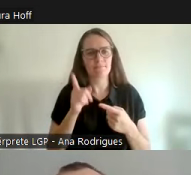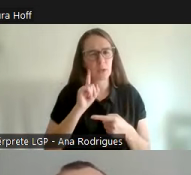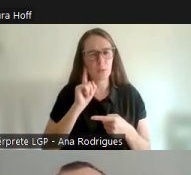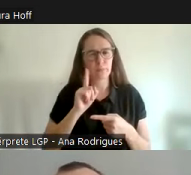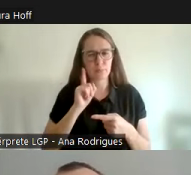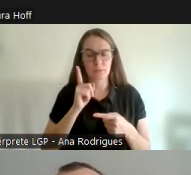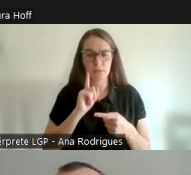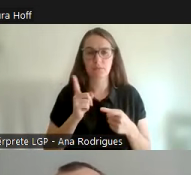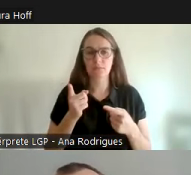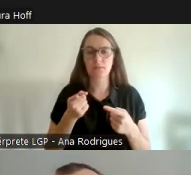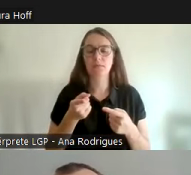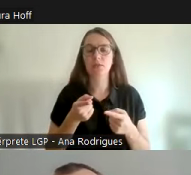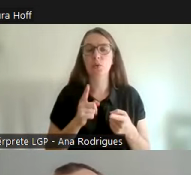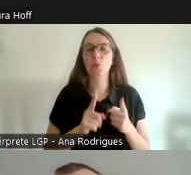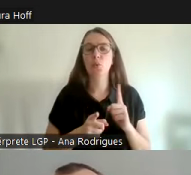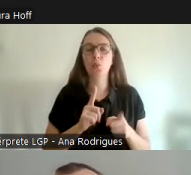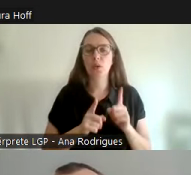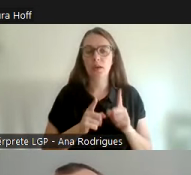participation of the